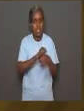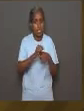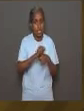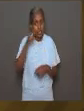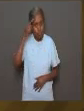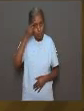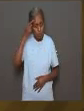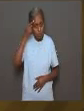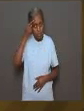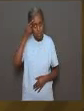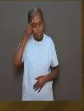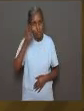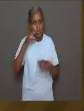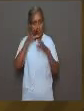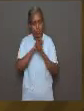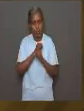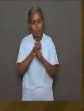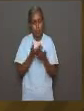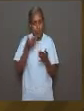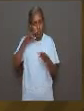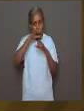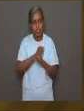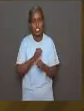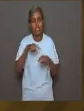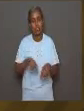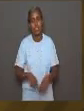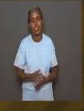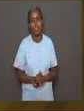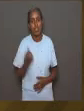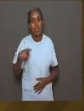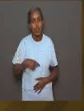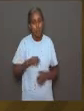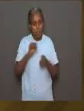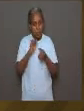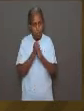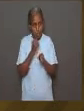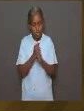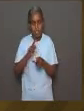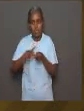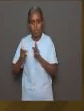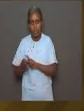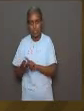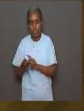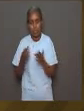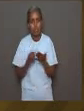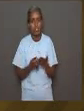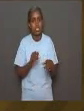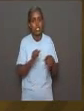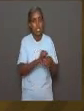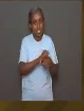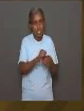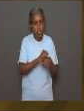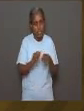to consider before we finish today. You may work with a partner to complete